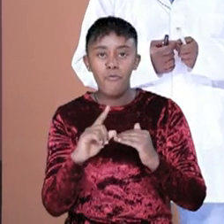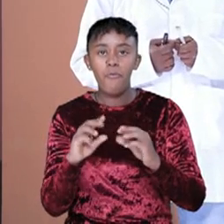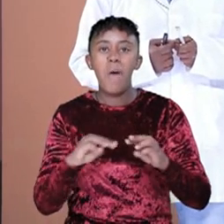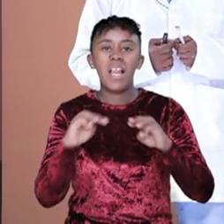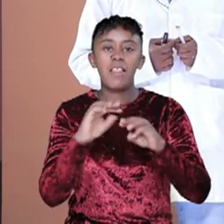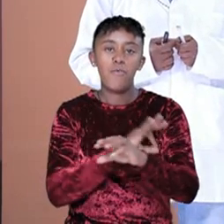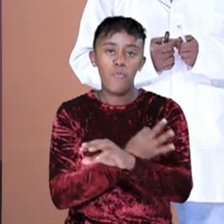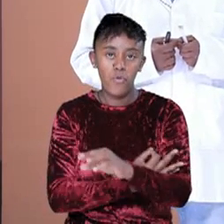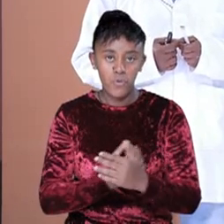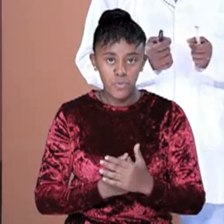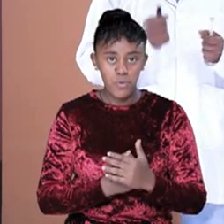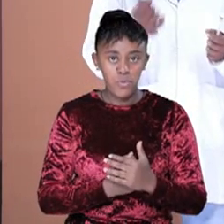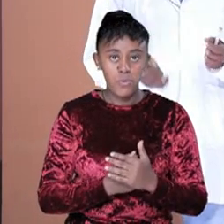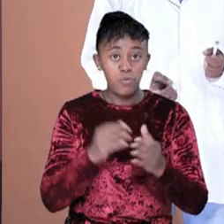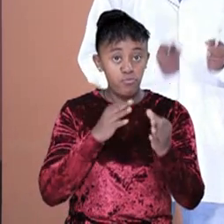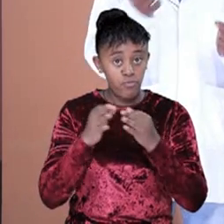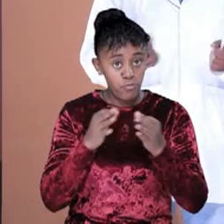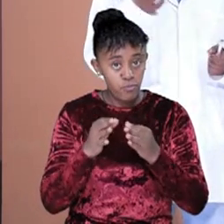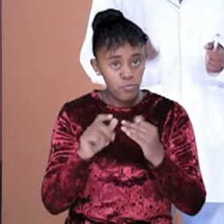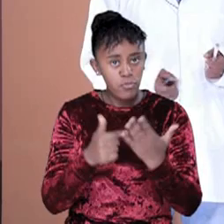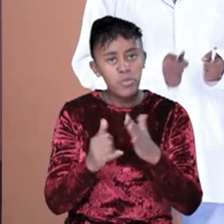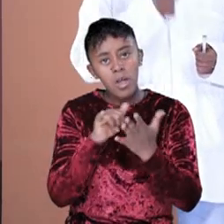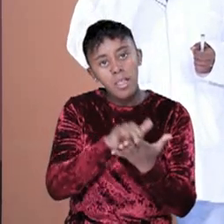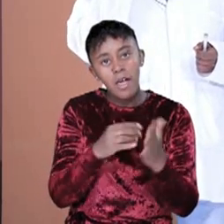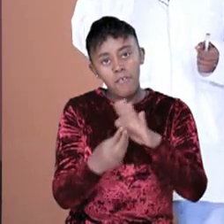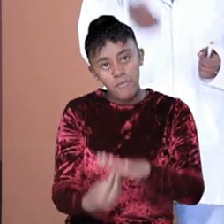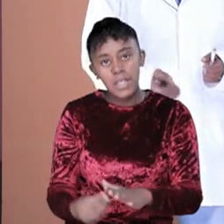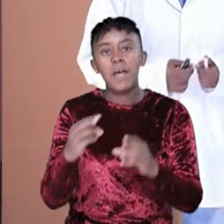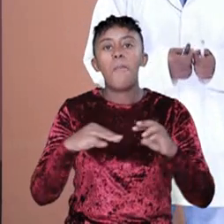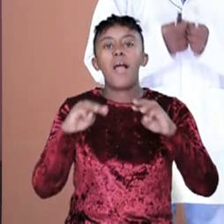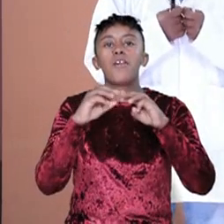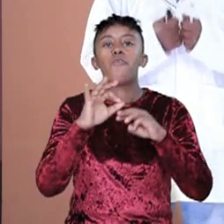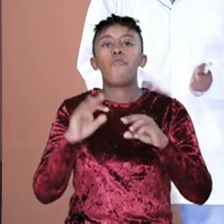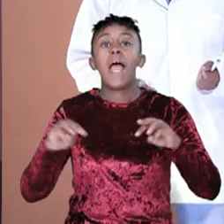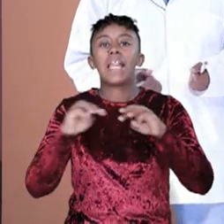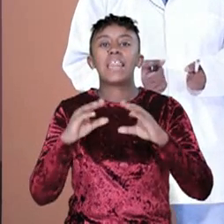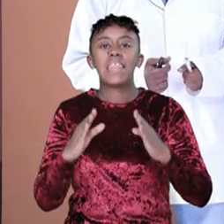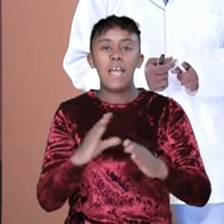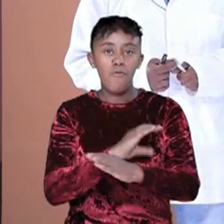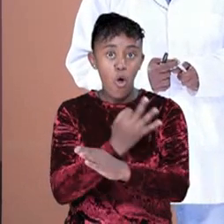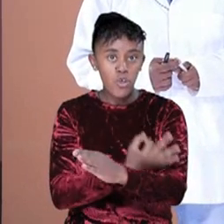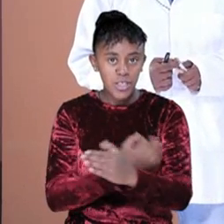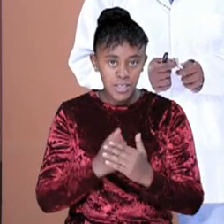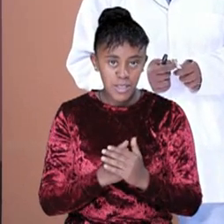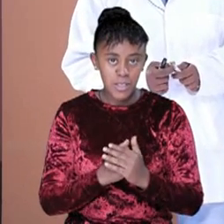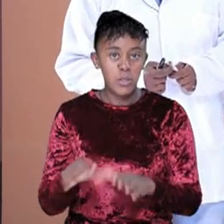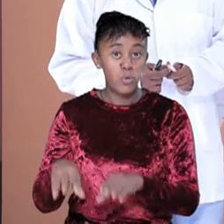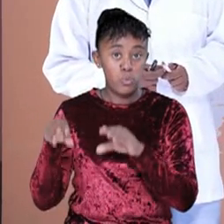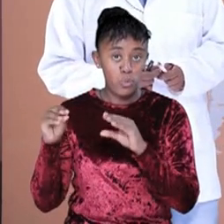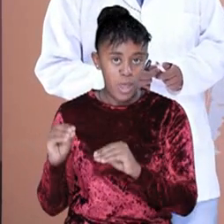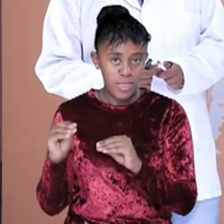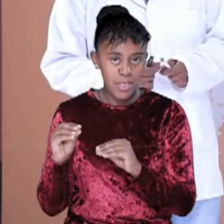force. Can you tell me the factors that affecting the magnetic force?